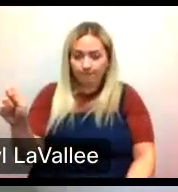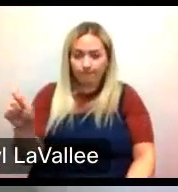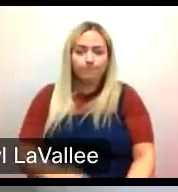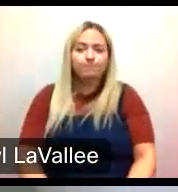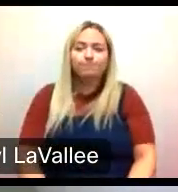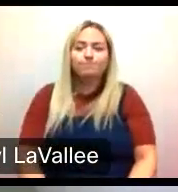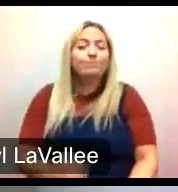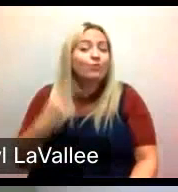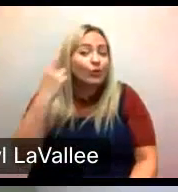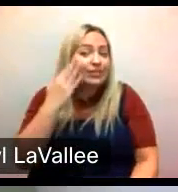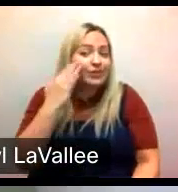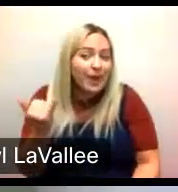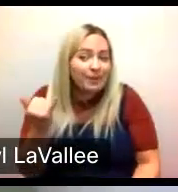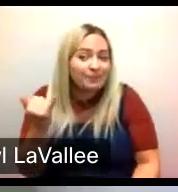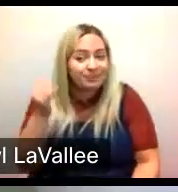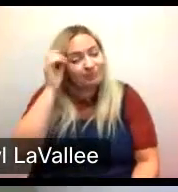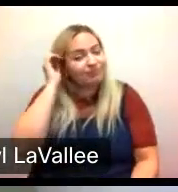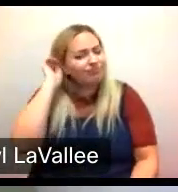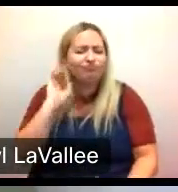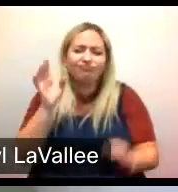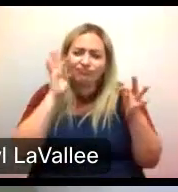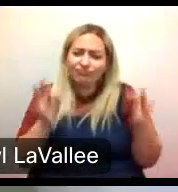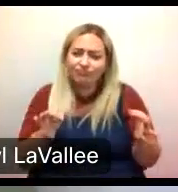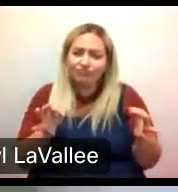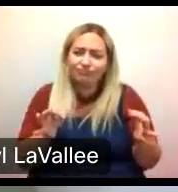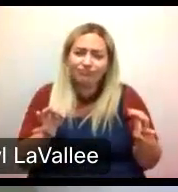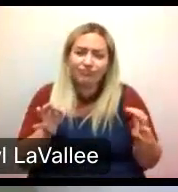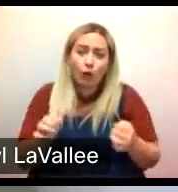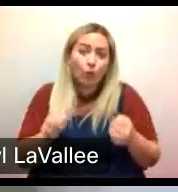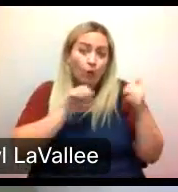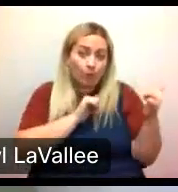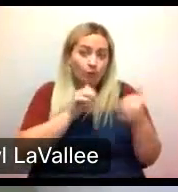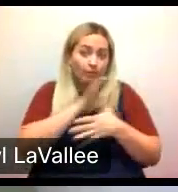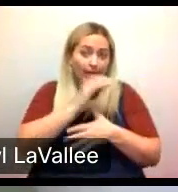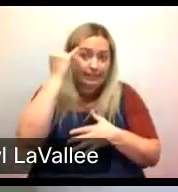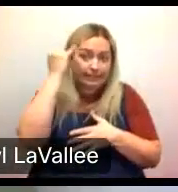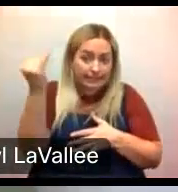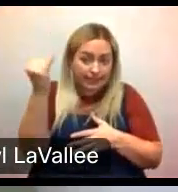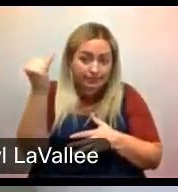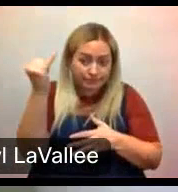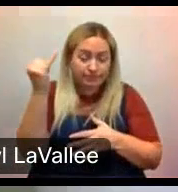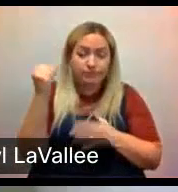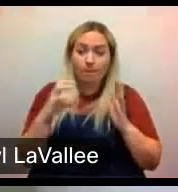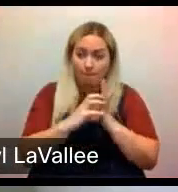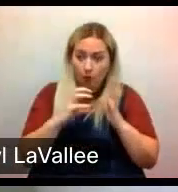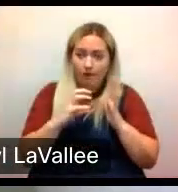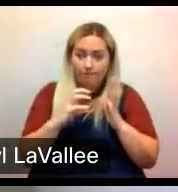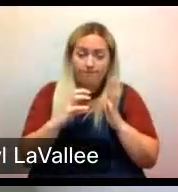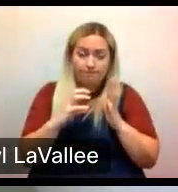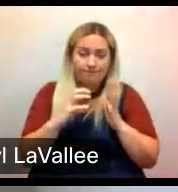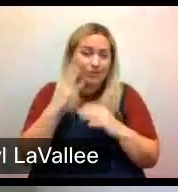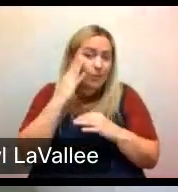The reason I did that, I decided to remove that main idea, or that paragraph,